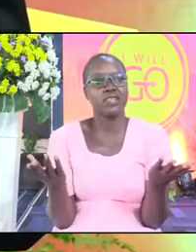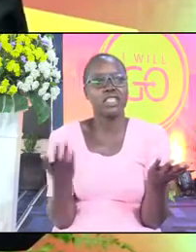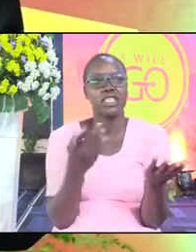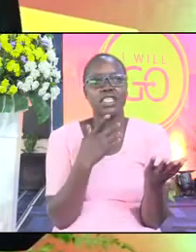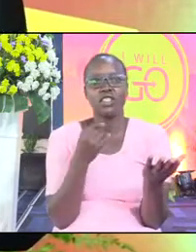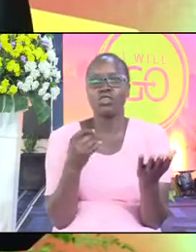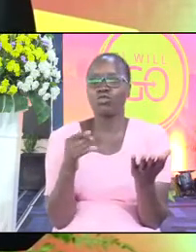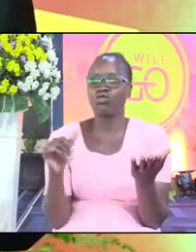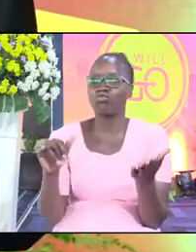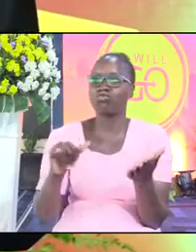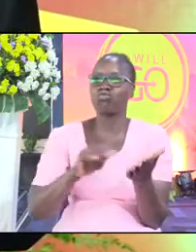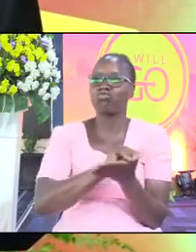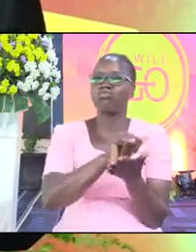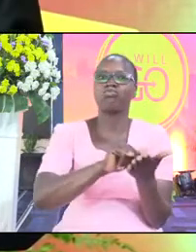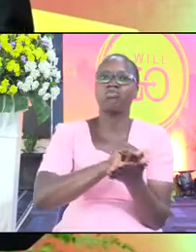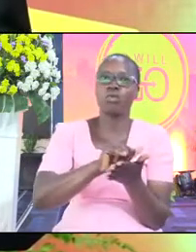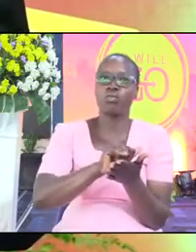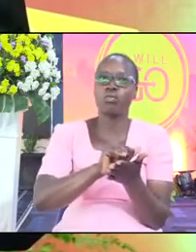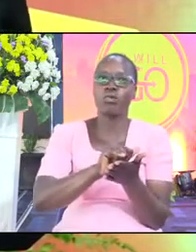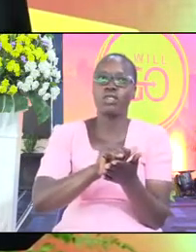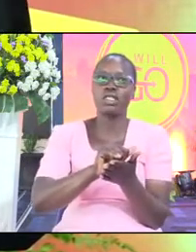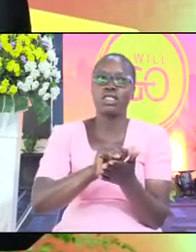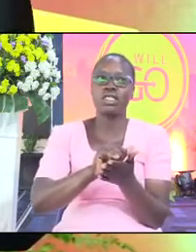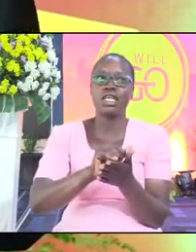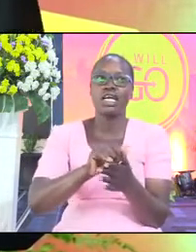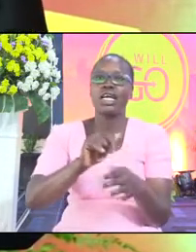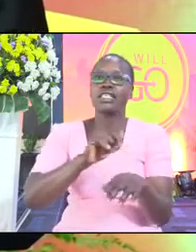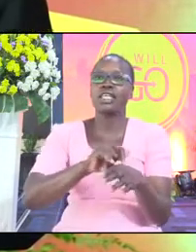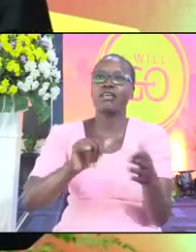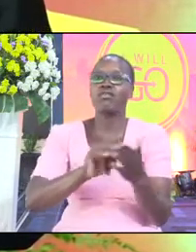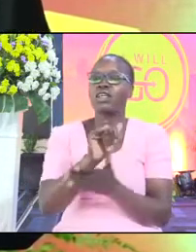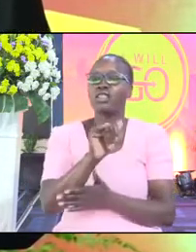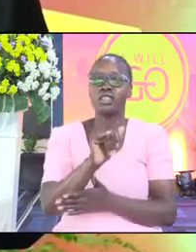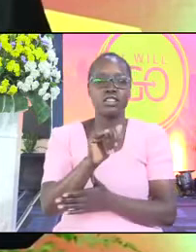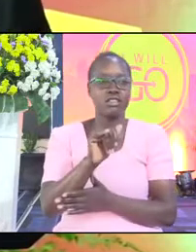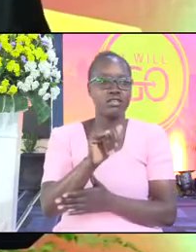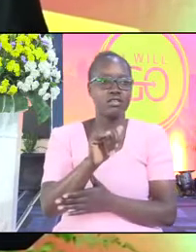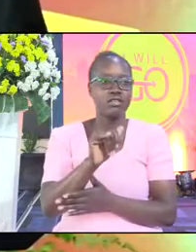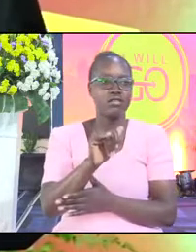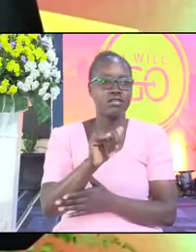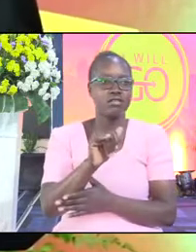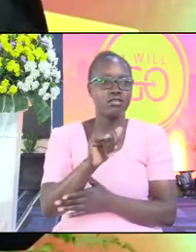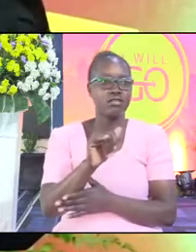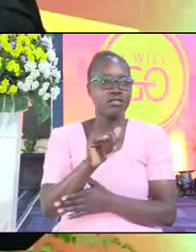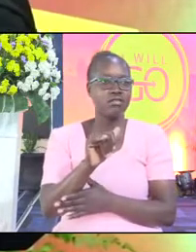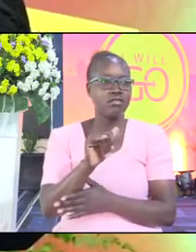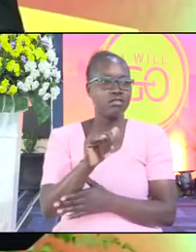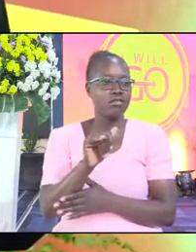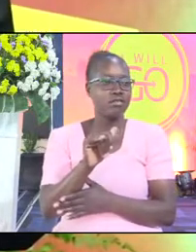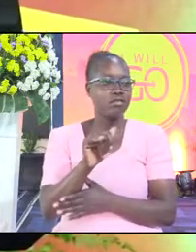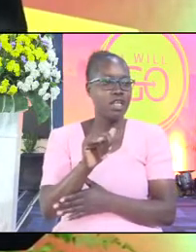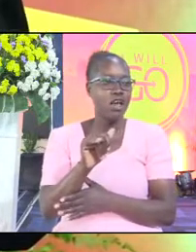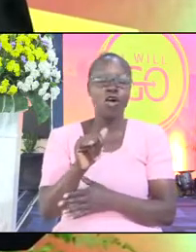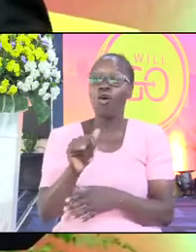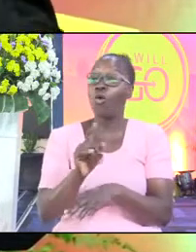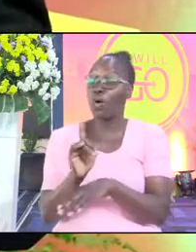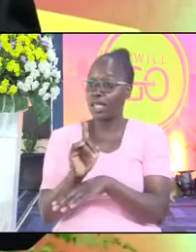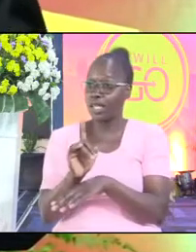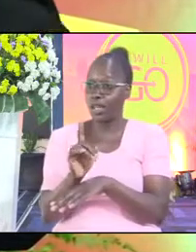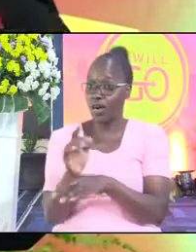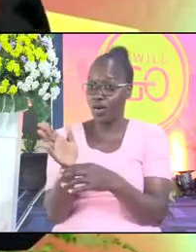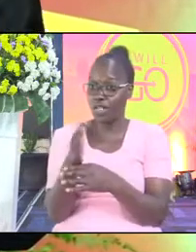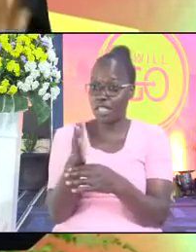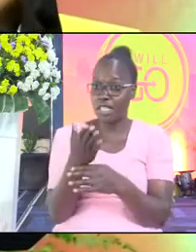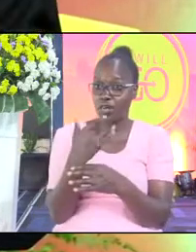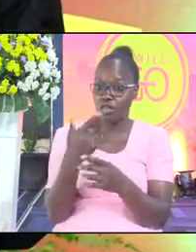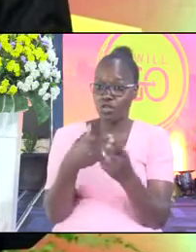So I got there at the airport in time to catch the flight at 12:20 on Thursday. I said I wanted